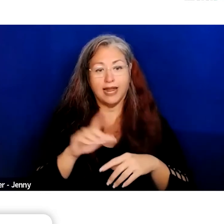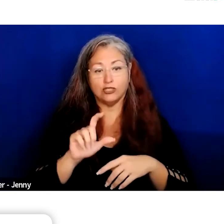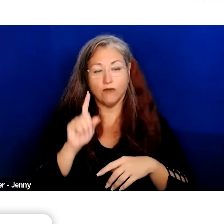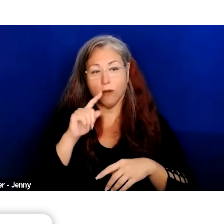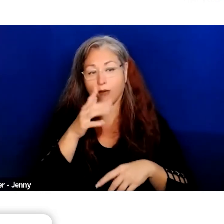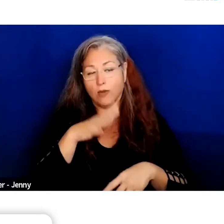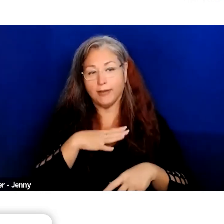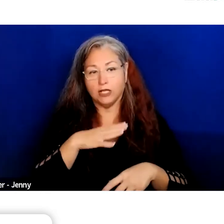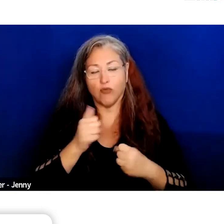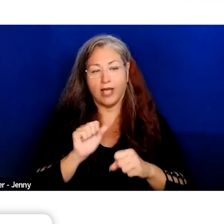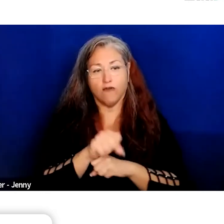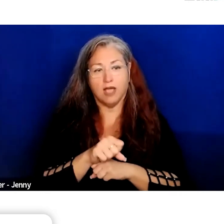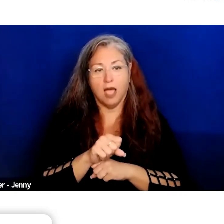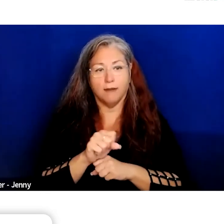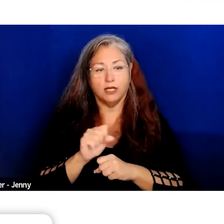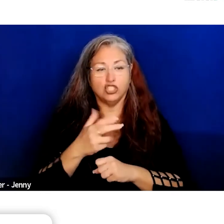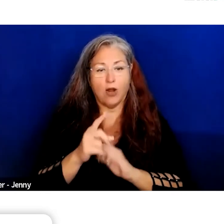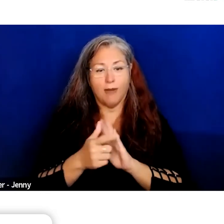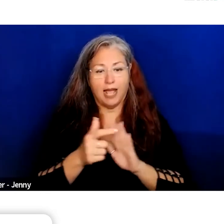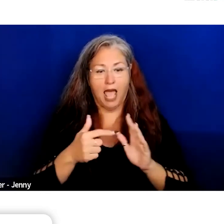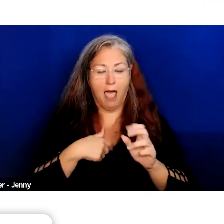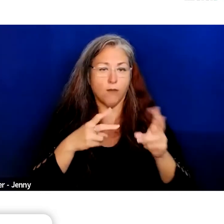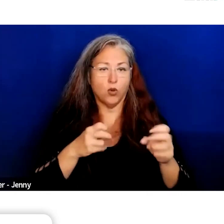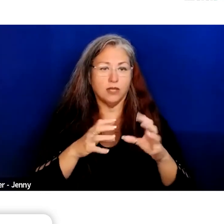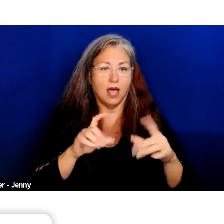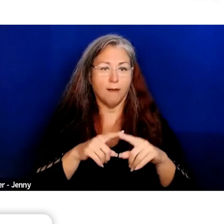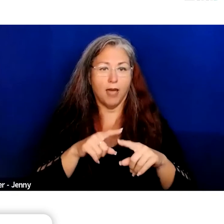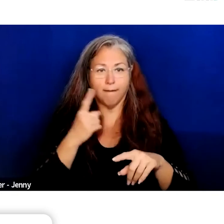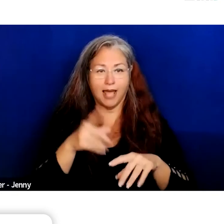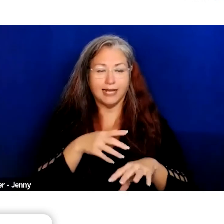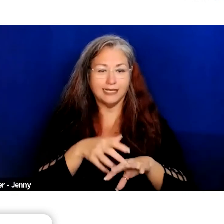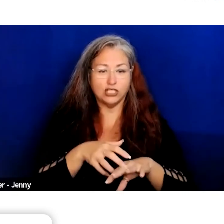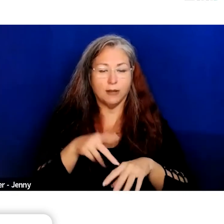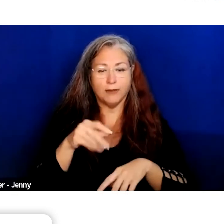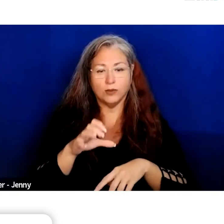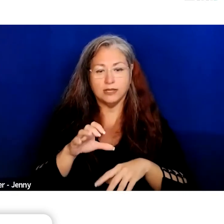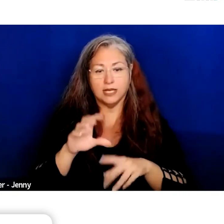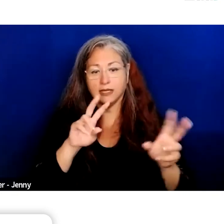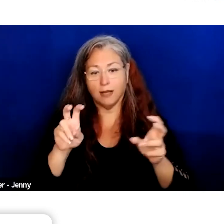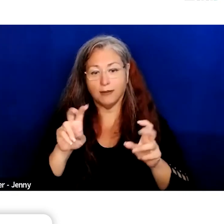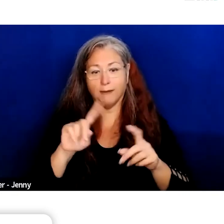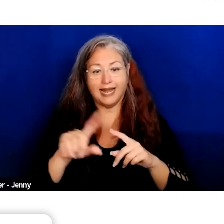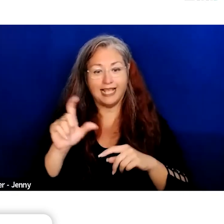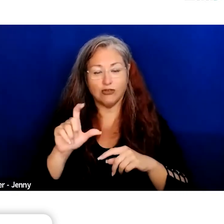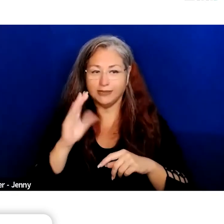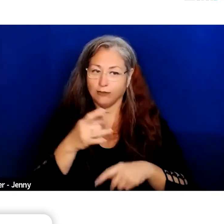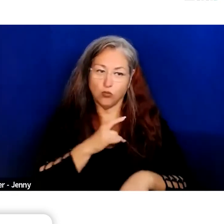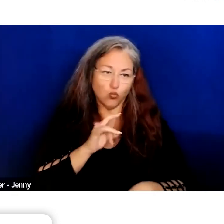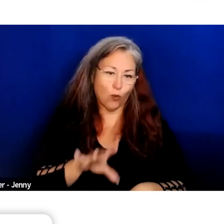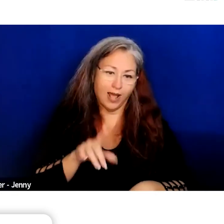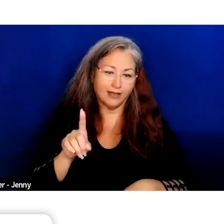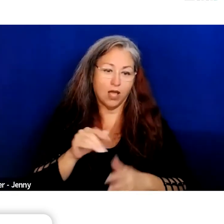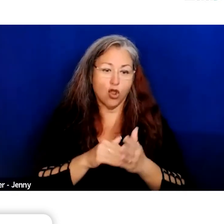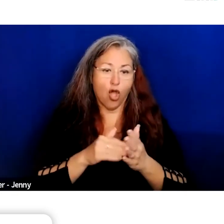shadow banning? I post and reshare a lot about Black, Indigenous, and people of color topics, which Instagram seems to dislike, and therefore they